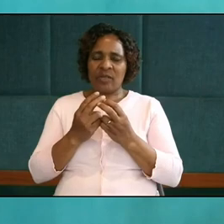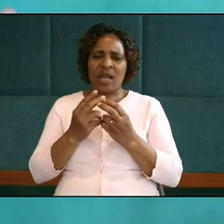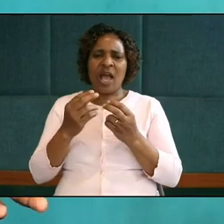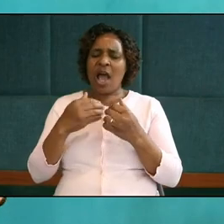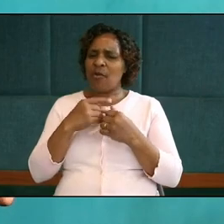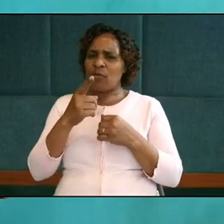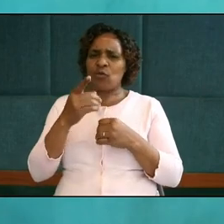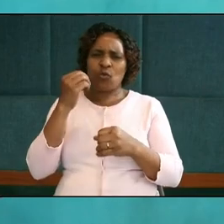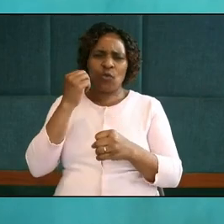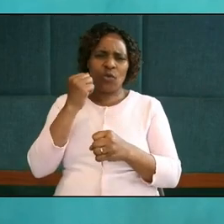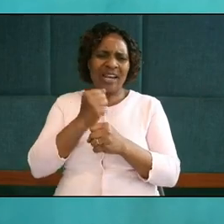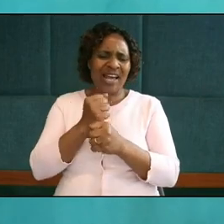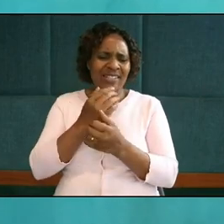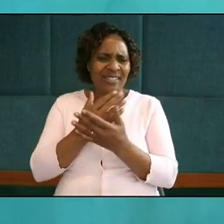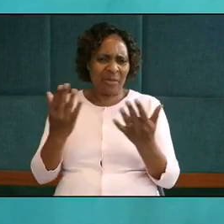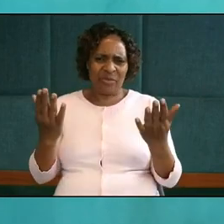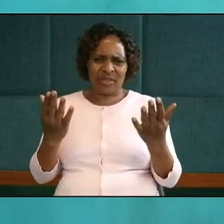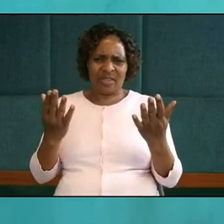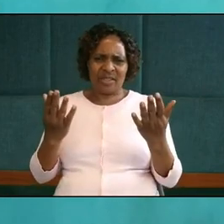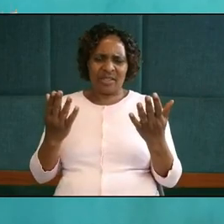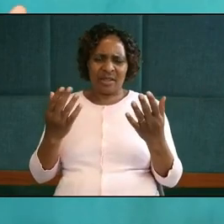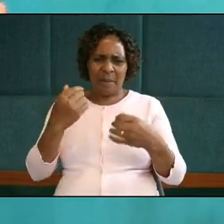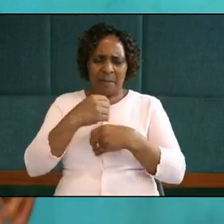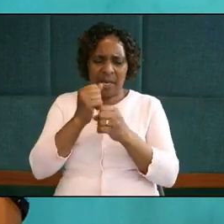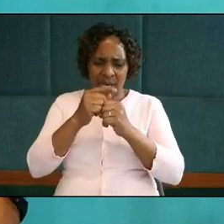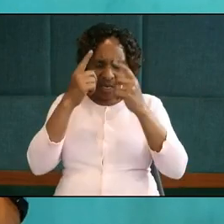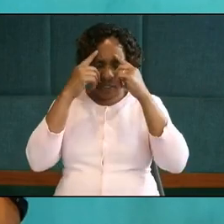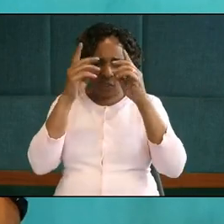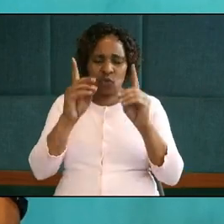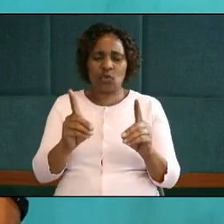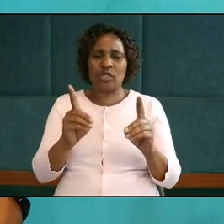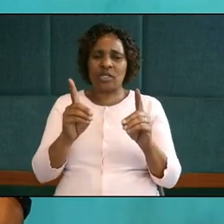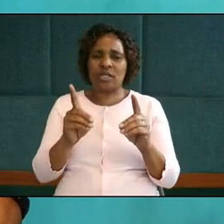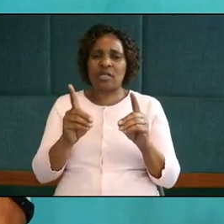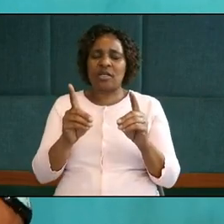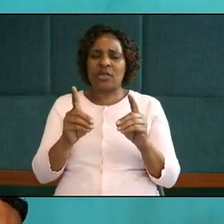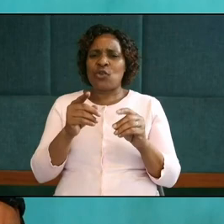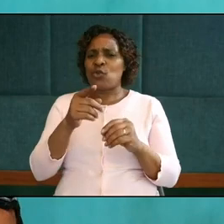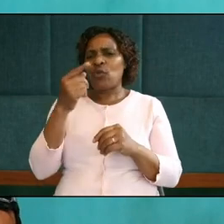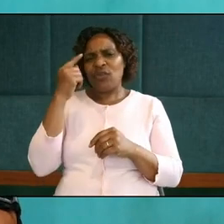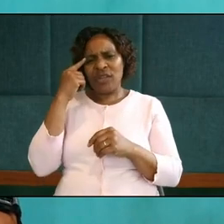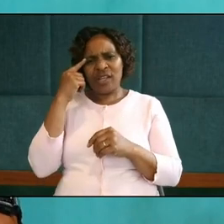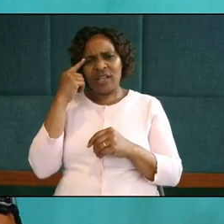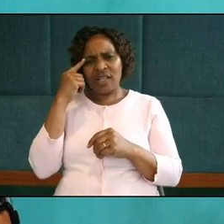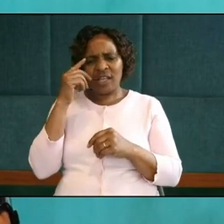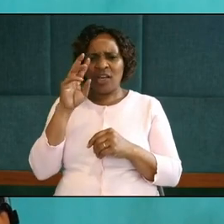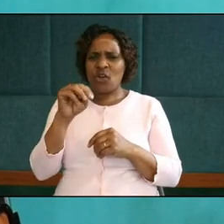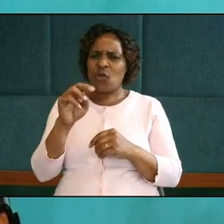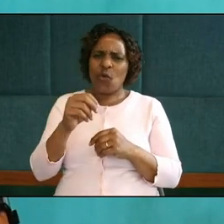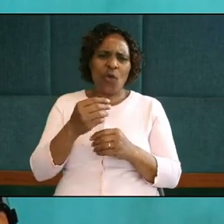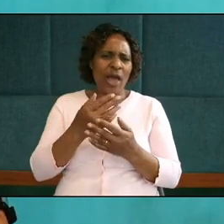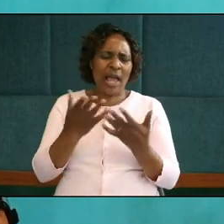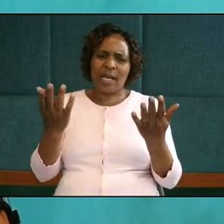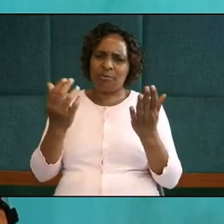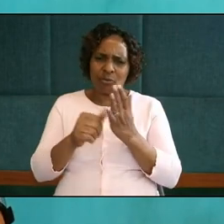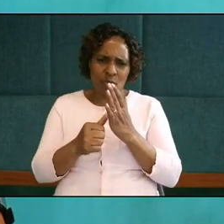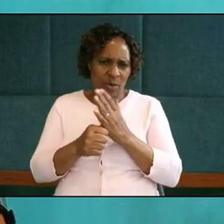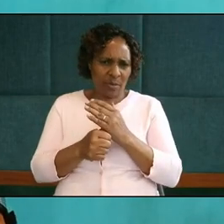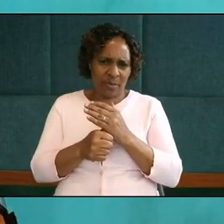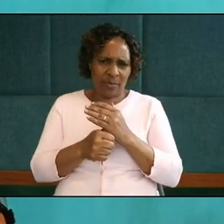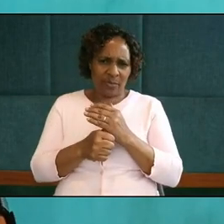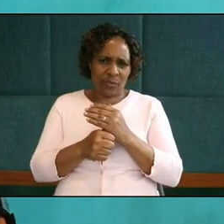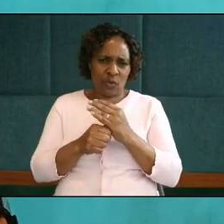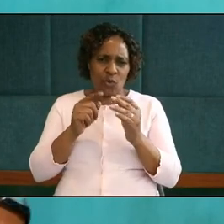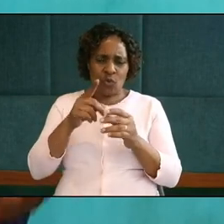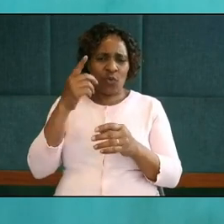Have you ever done something, or have you ever made a decision, and you think that there are no consequences? Or you